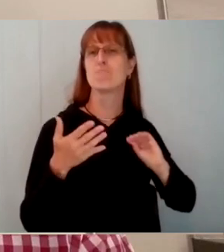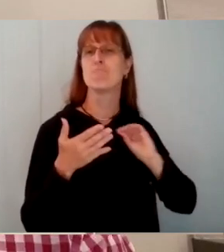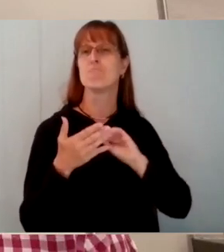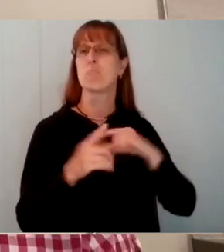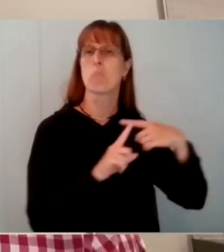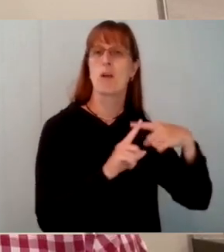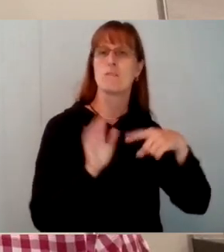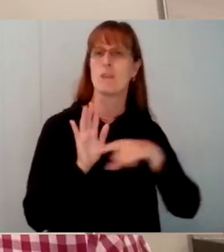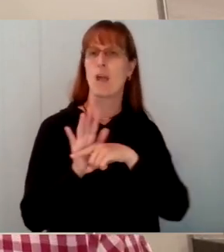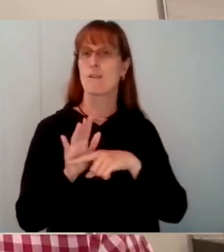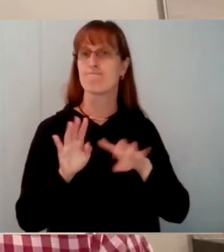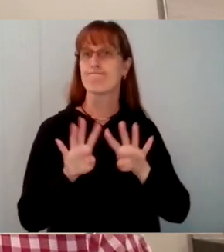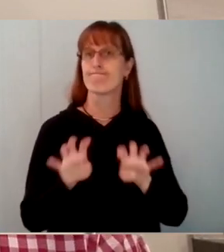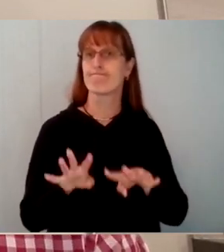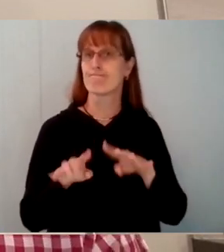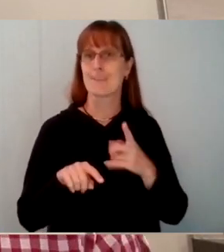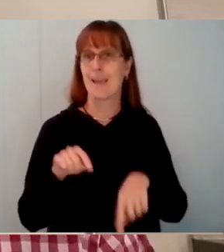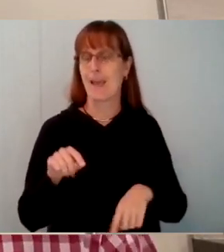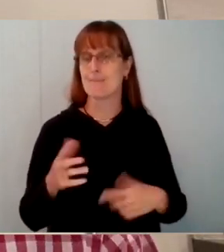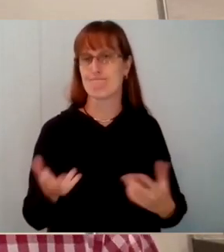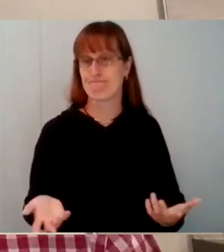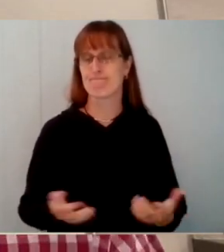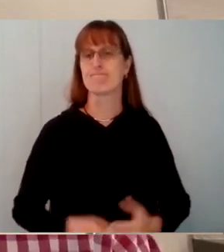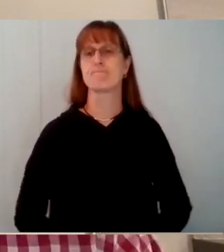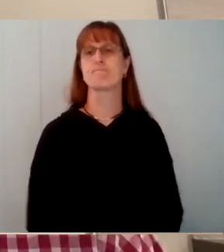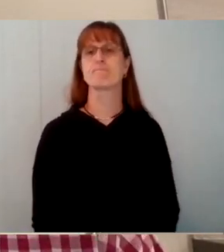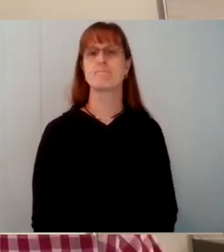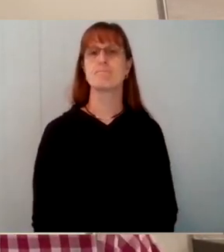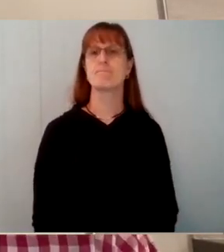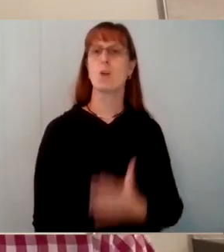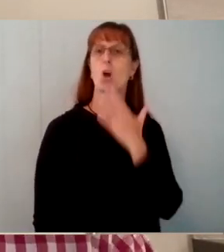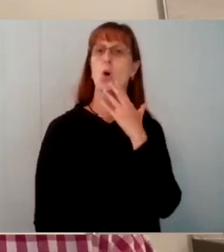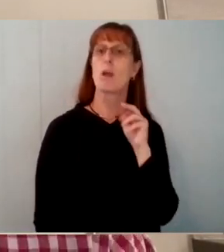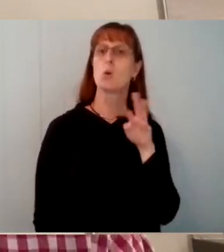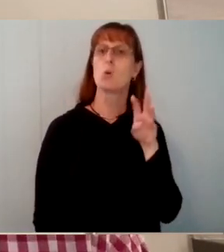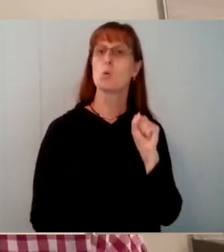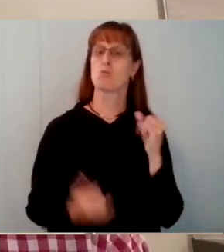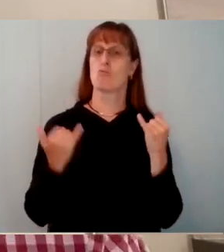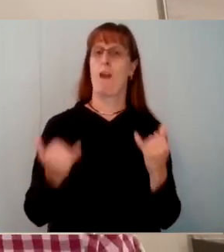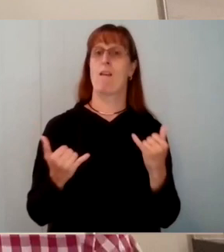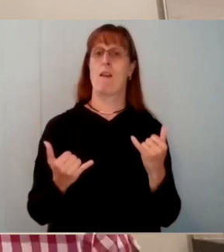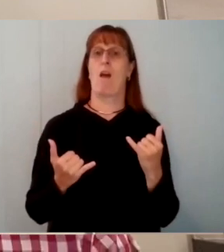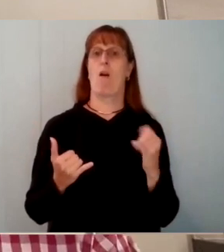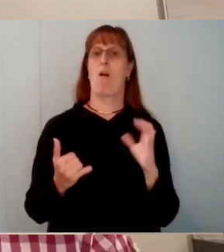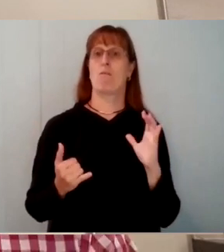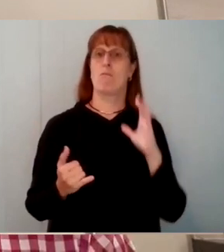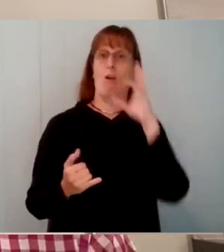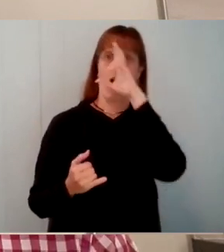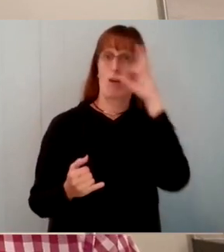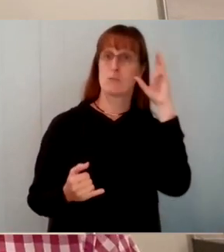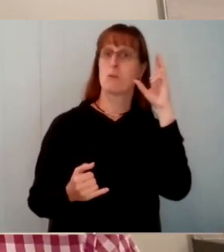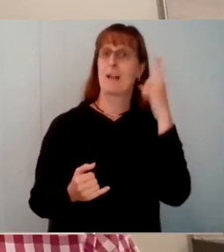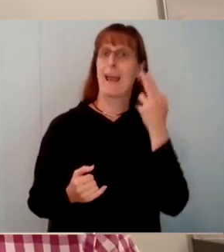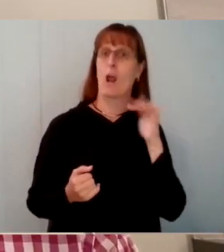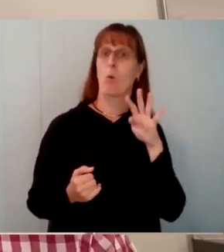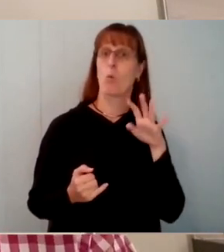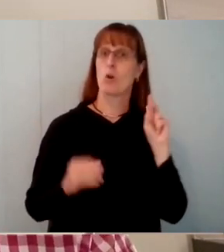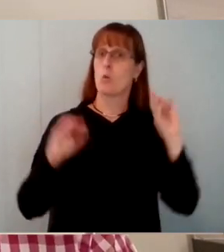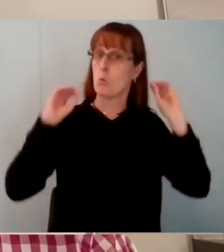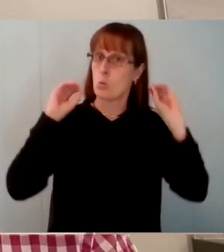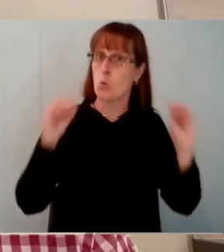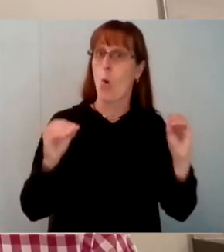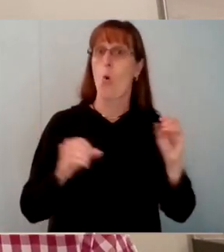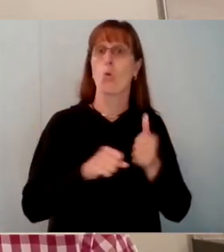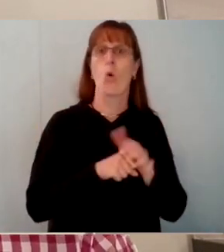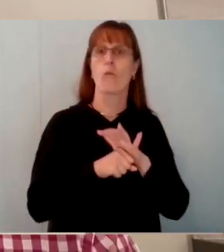total. Good news at Haywood Hospital today is that we have no COVID positive inpatients or